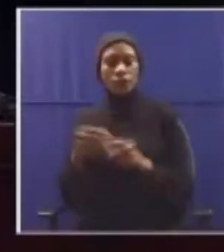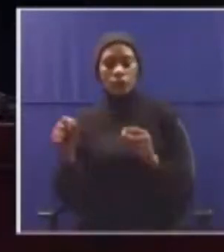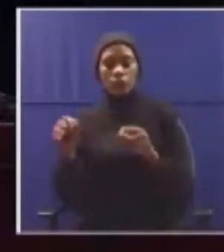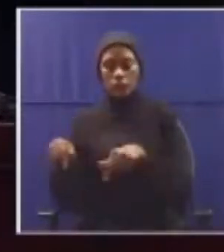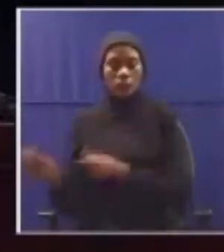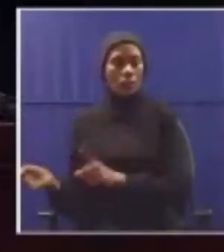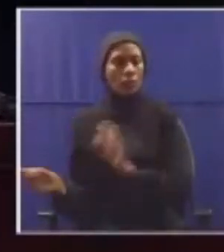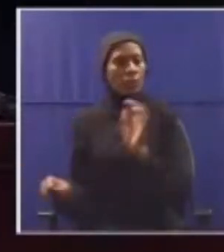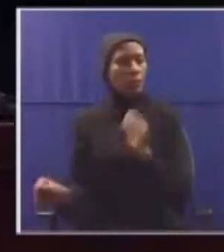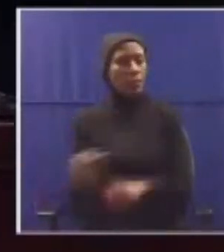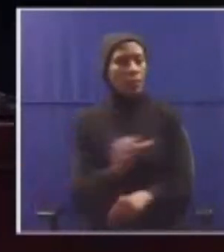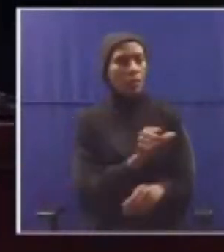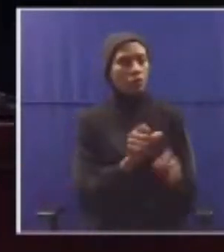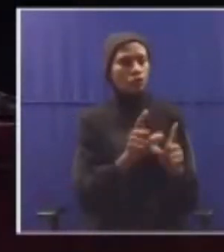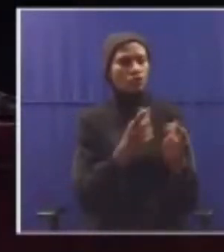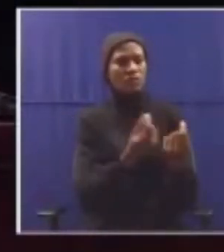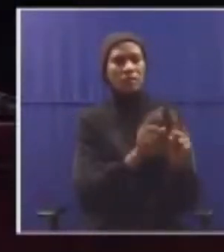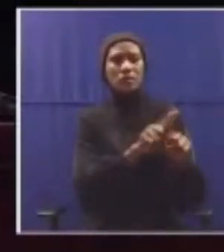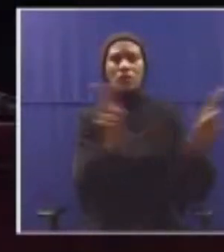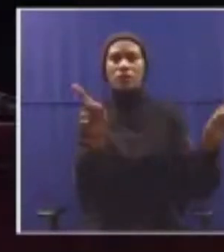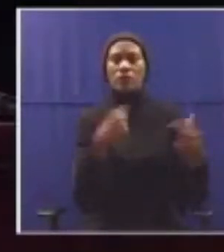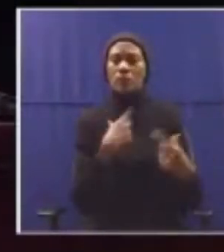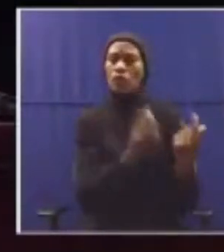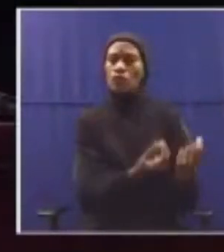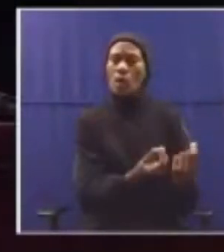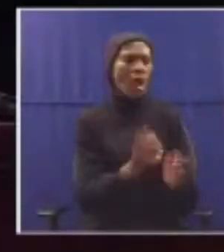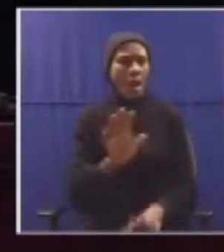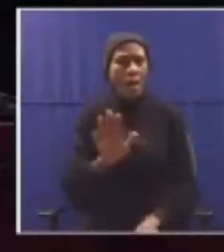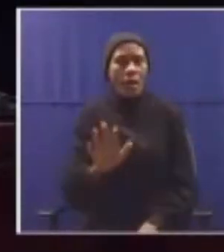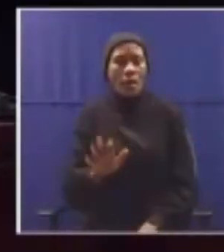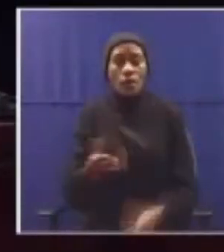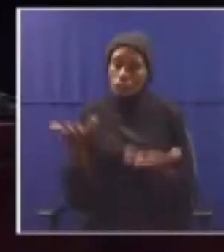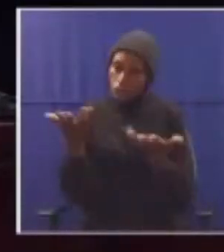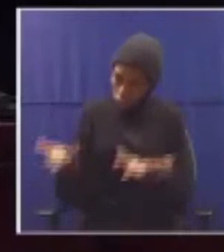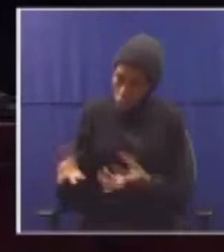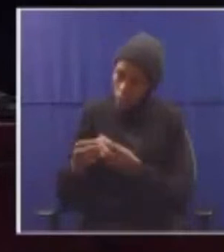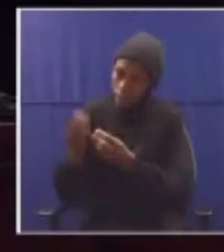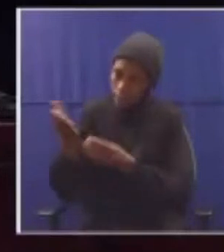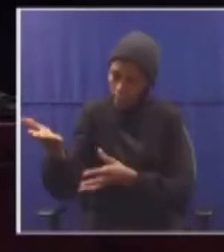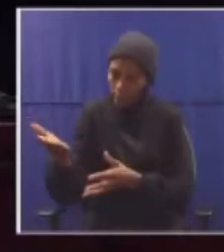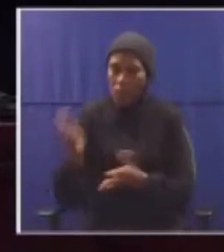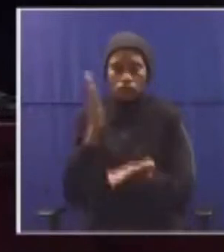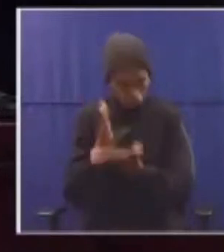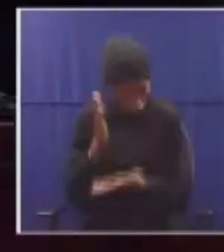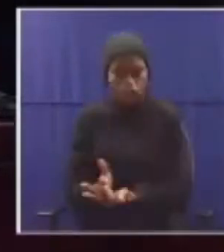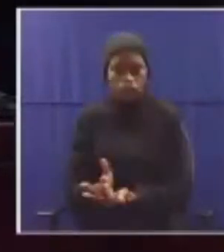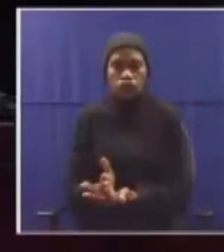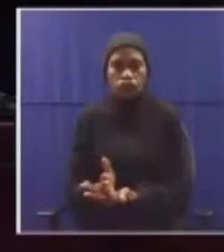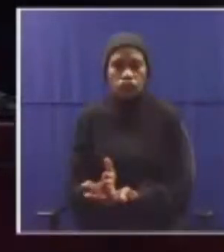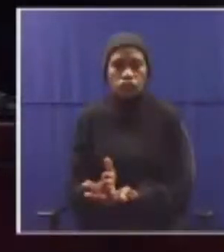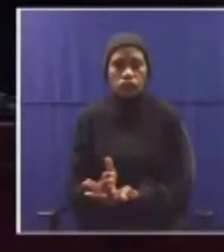here, I do something different. So Honorable Khalid, definitely,